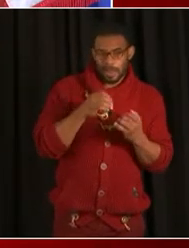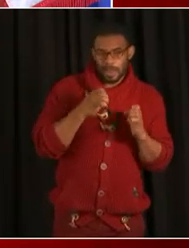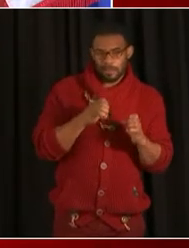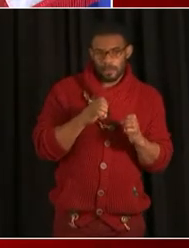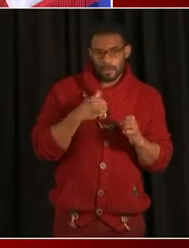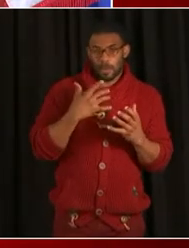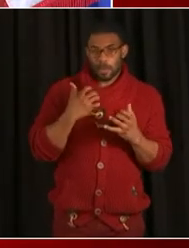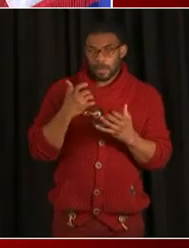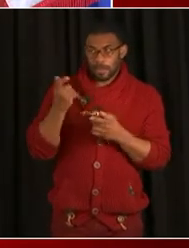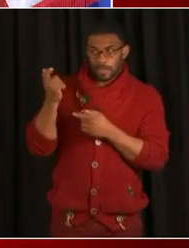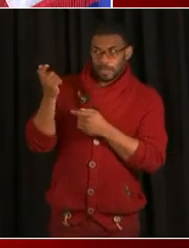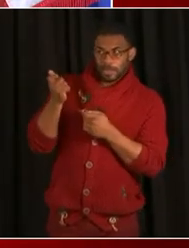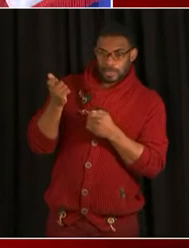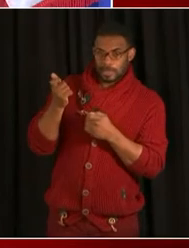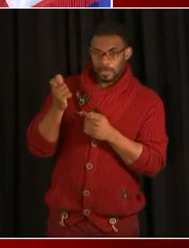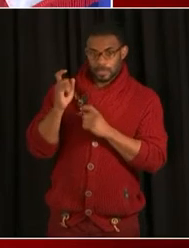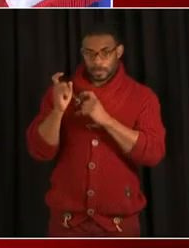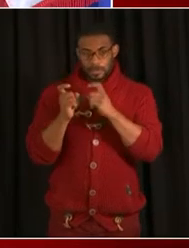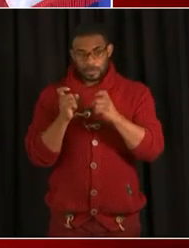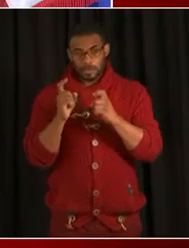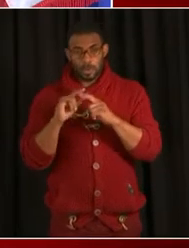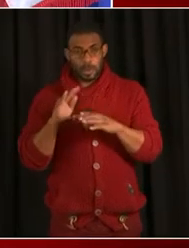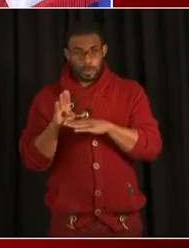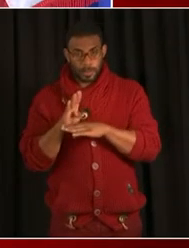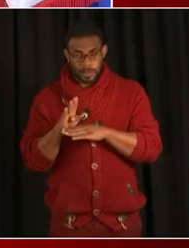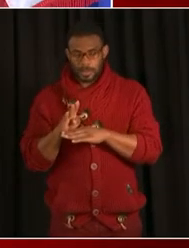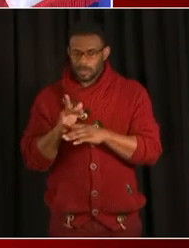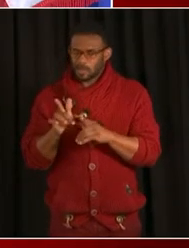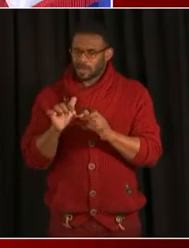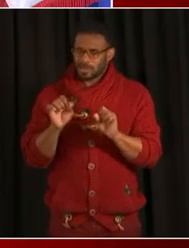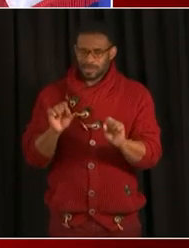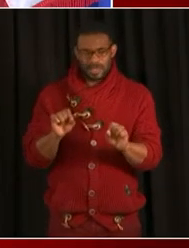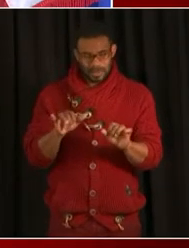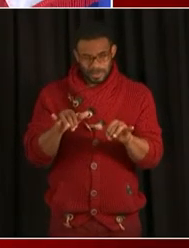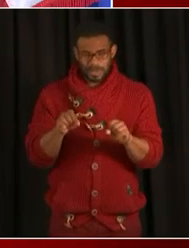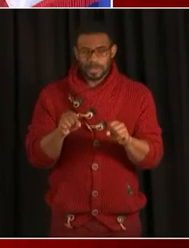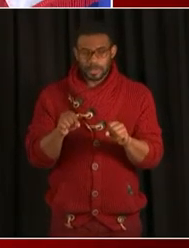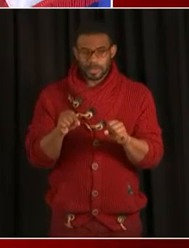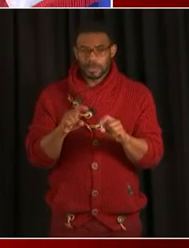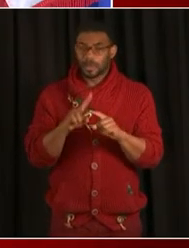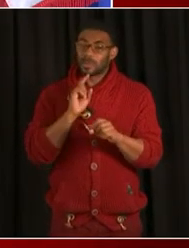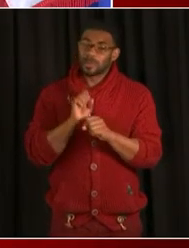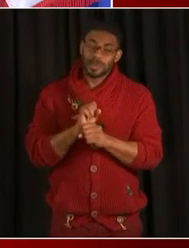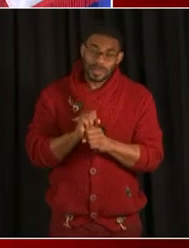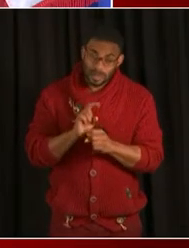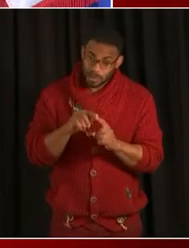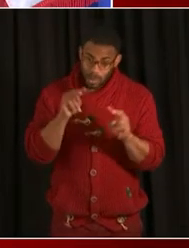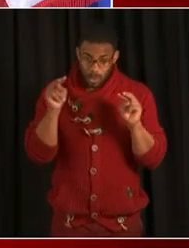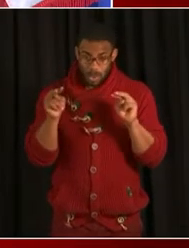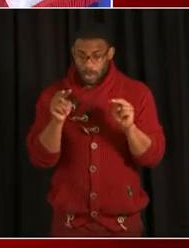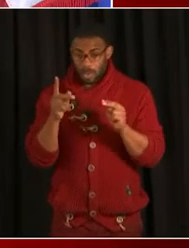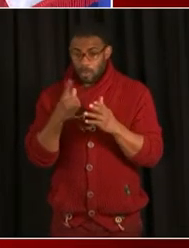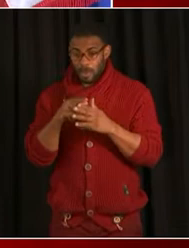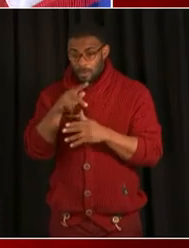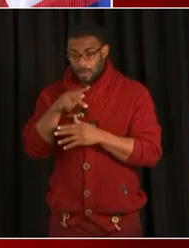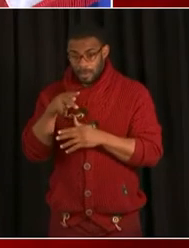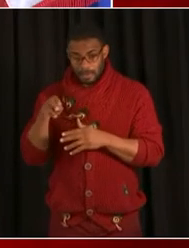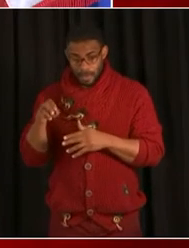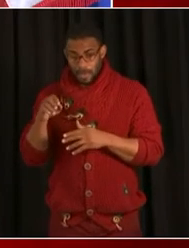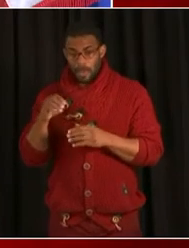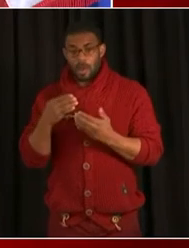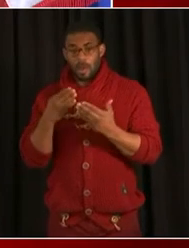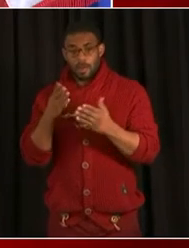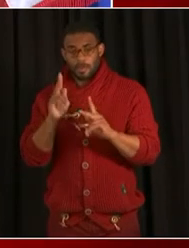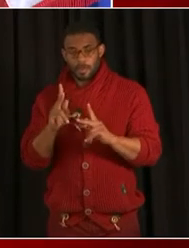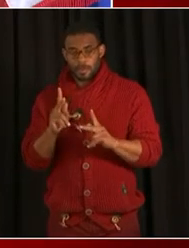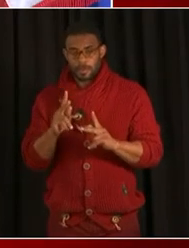effort, and we want to get that to our businesses as quickly as possible. But really, when you look at what PPP